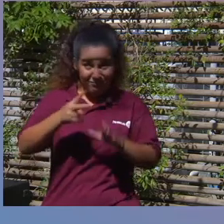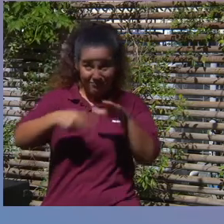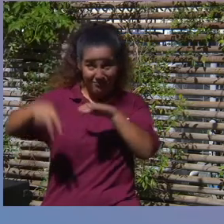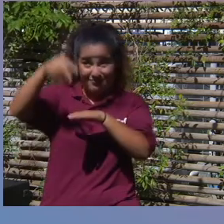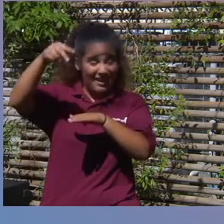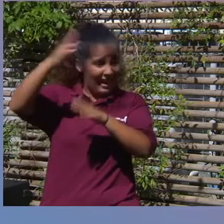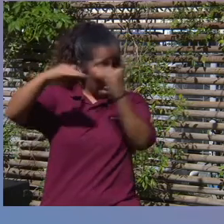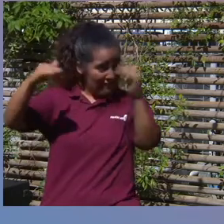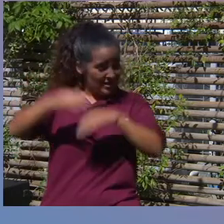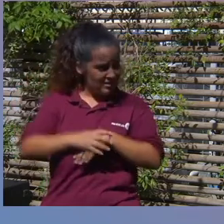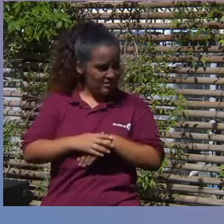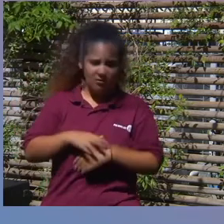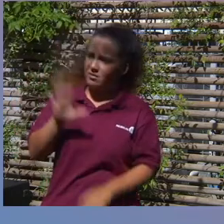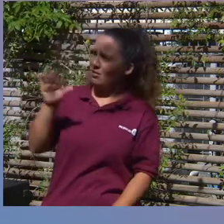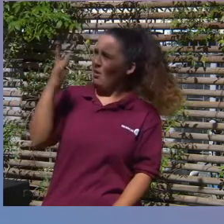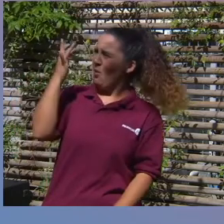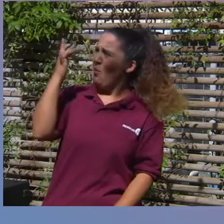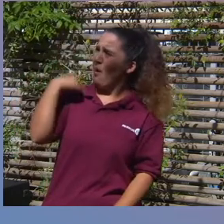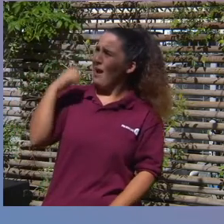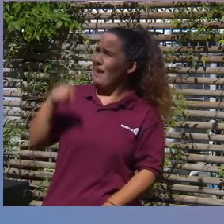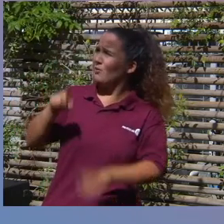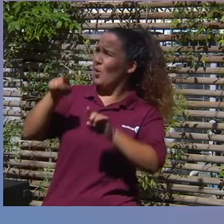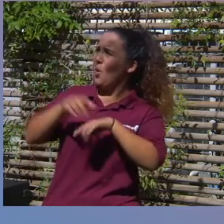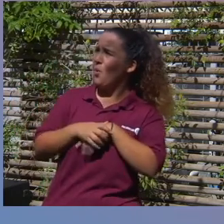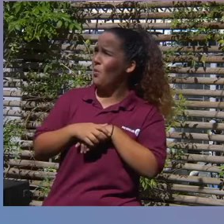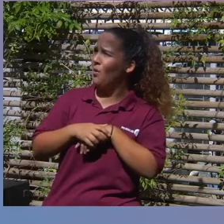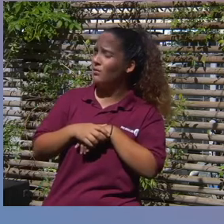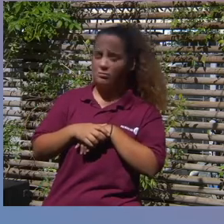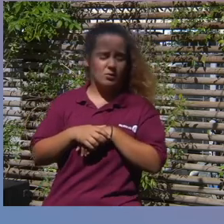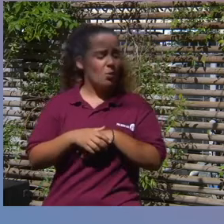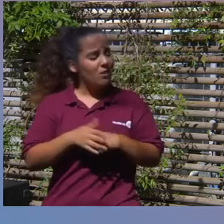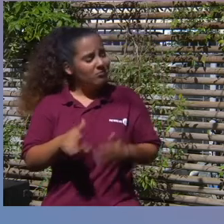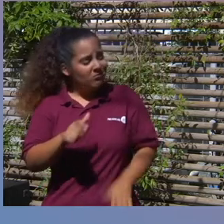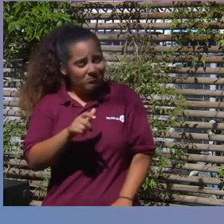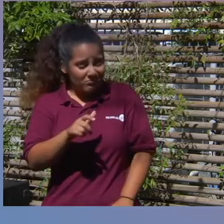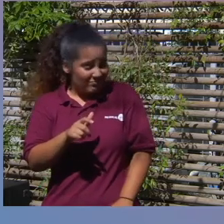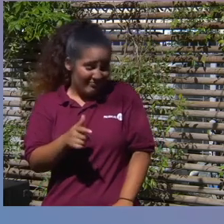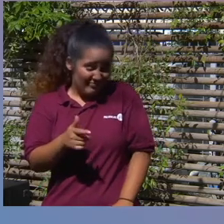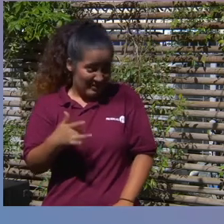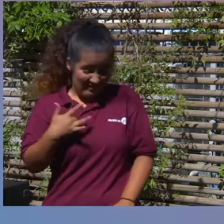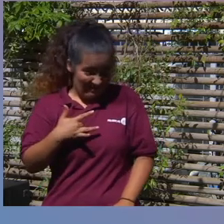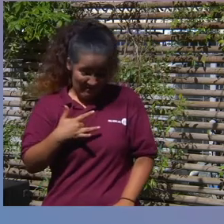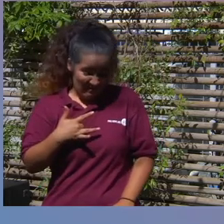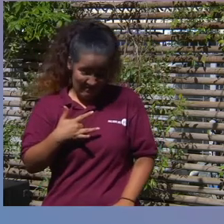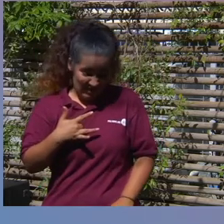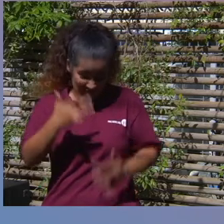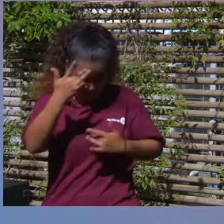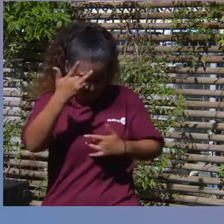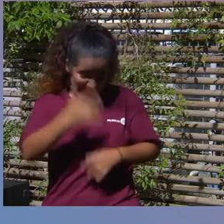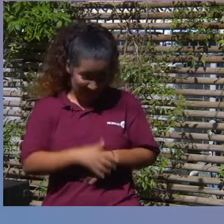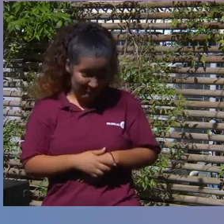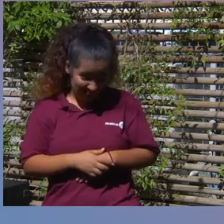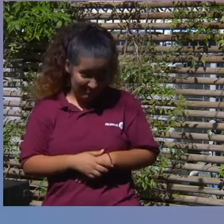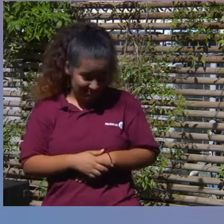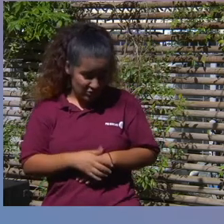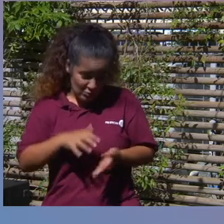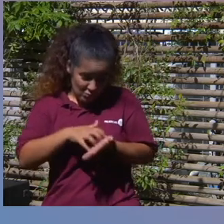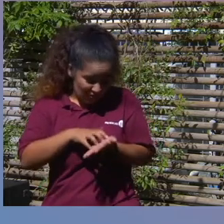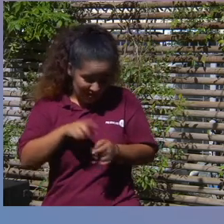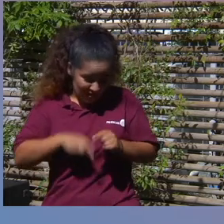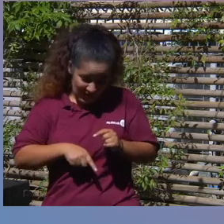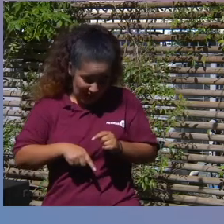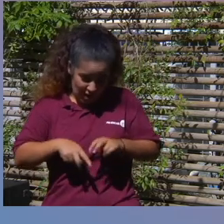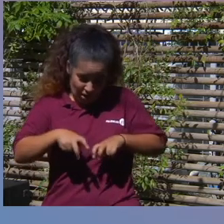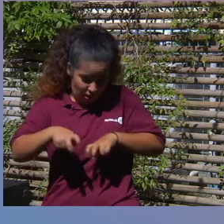said, why did she have to go? I said, well, she didn't feel so good. And she was so weak and she couldn't